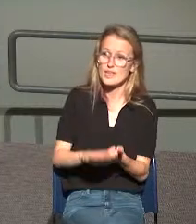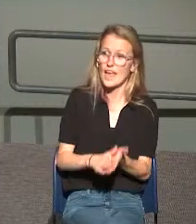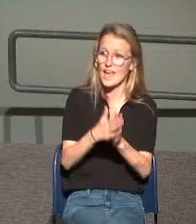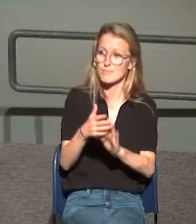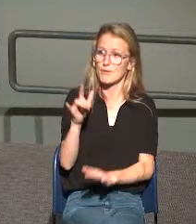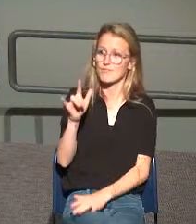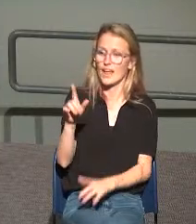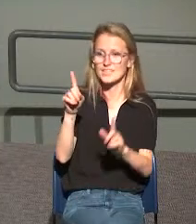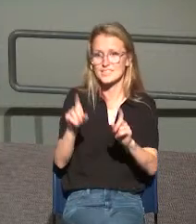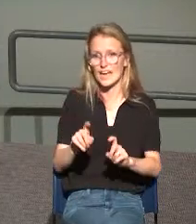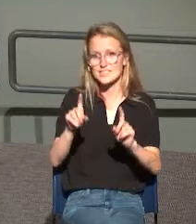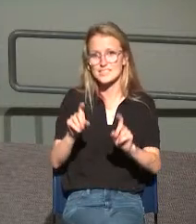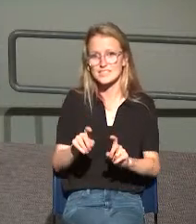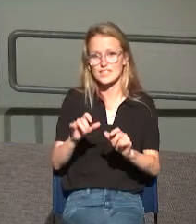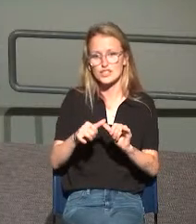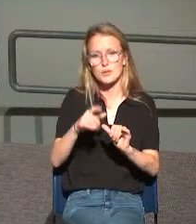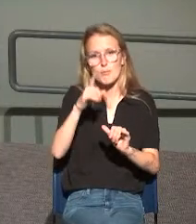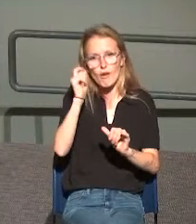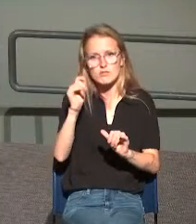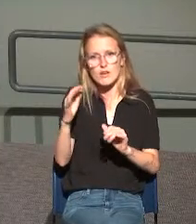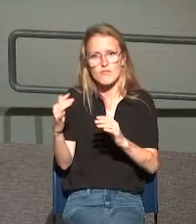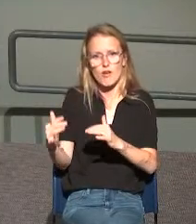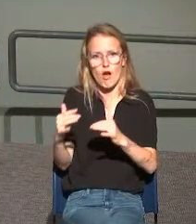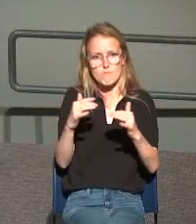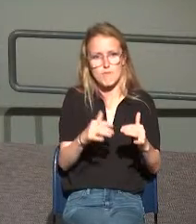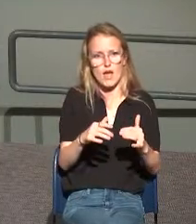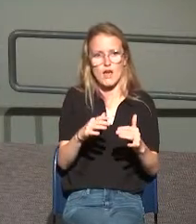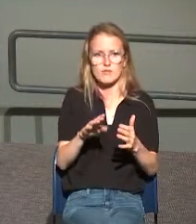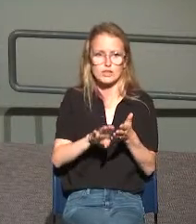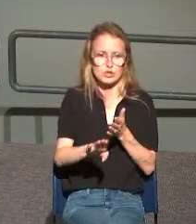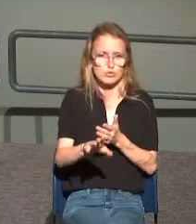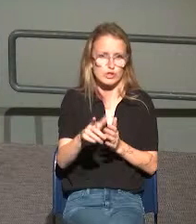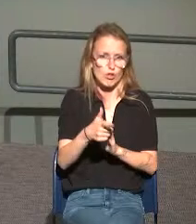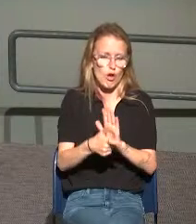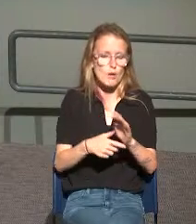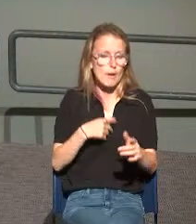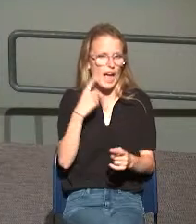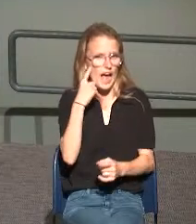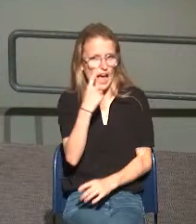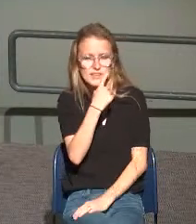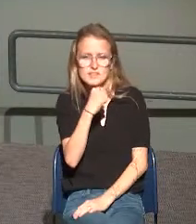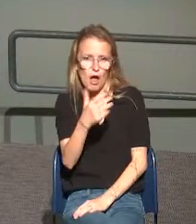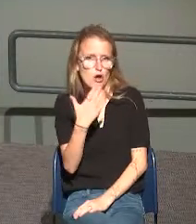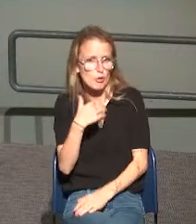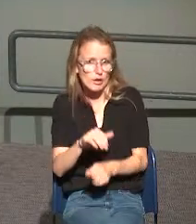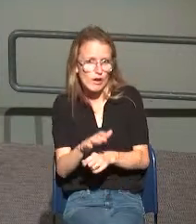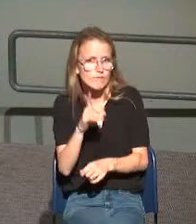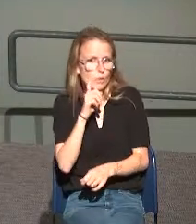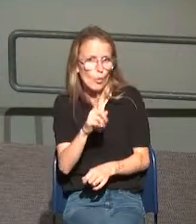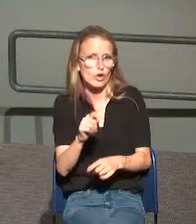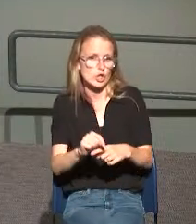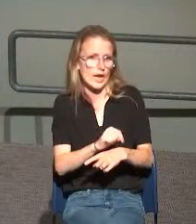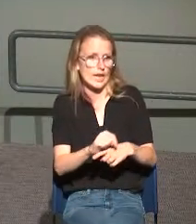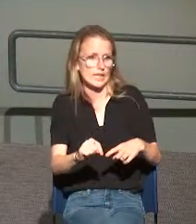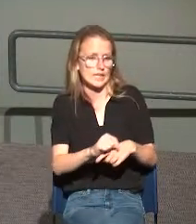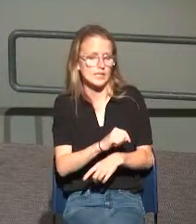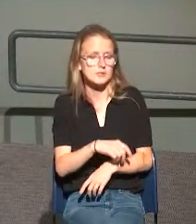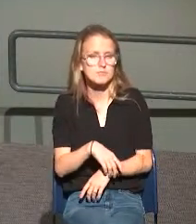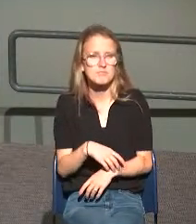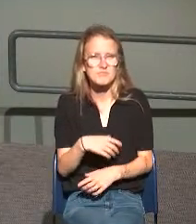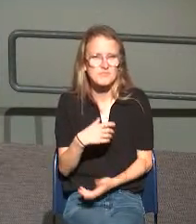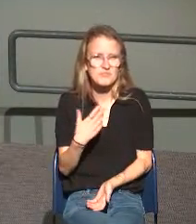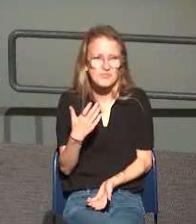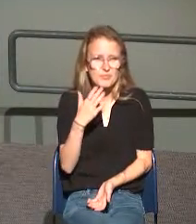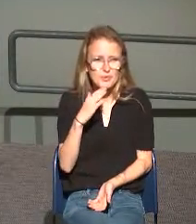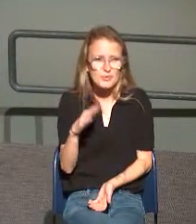because of the combat exclusion law. My eyes weren't good enough to go to pilot training, and I thought about being a navigator, but I knew no matter how good I do, I wouldn't be able to